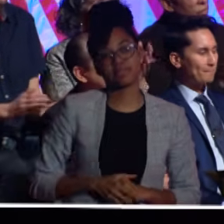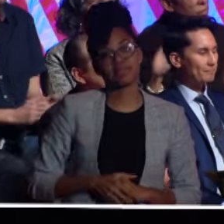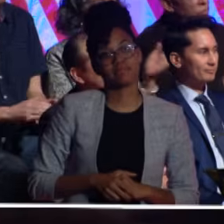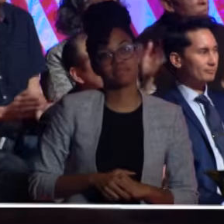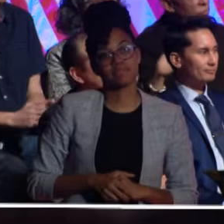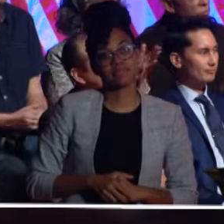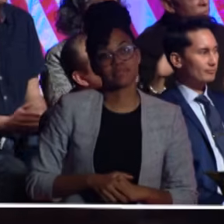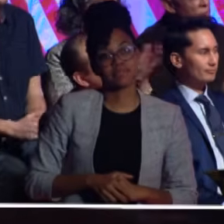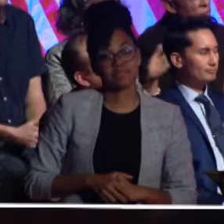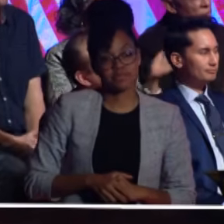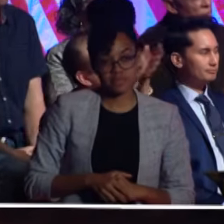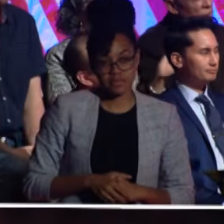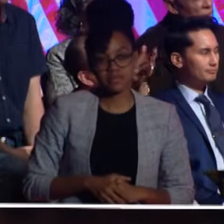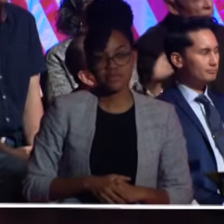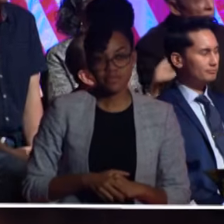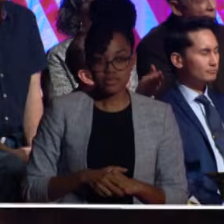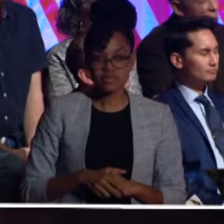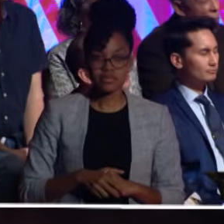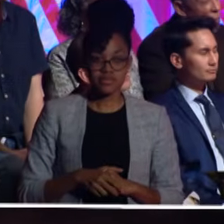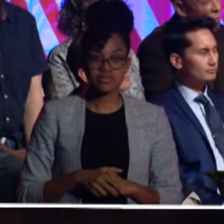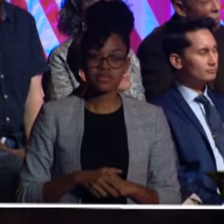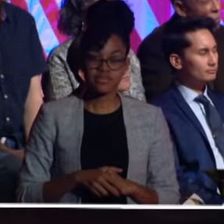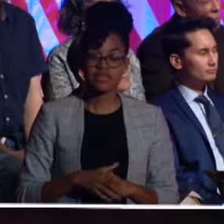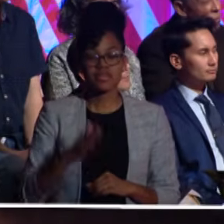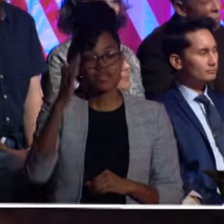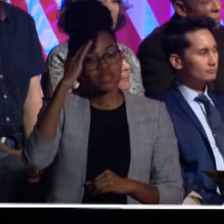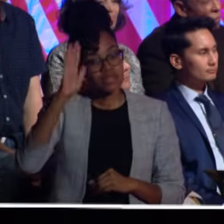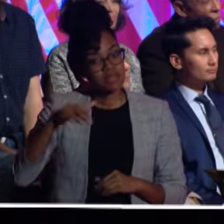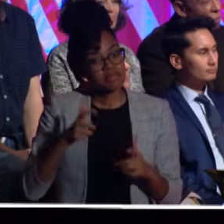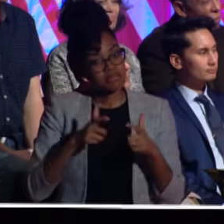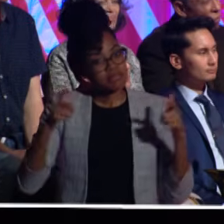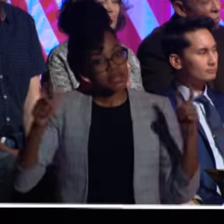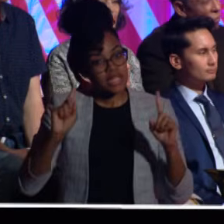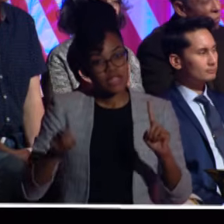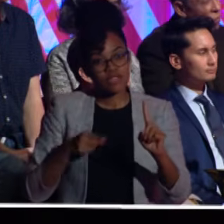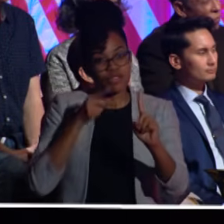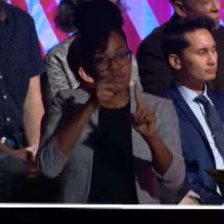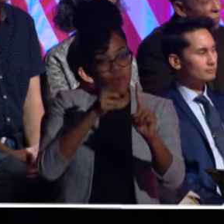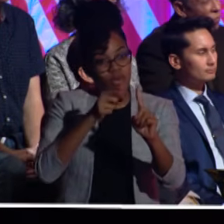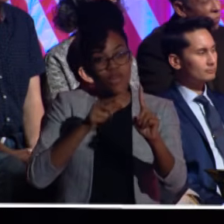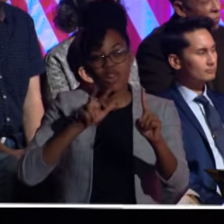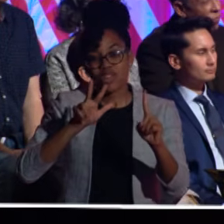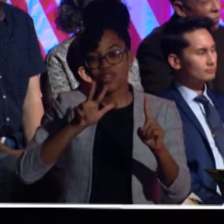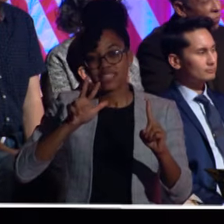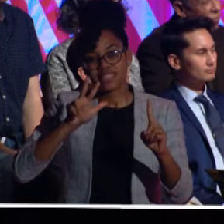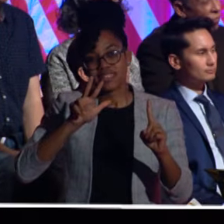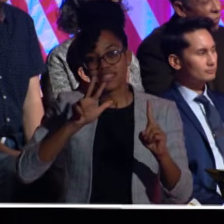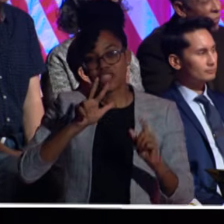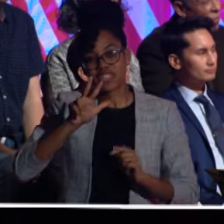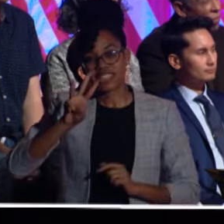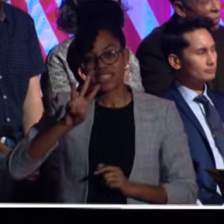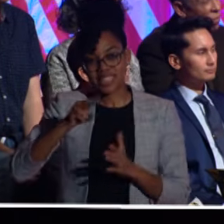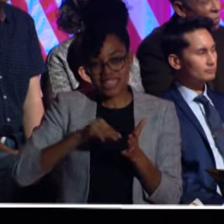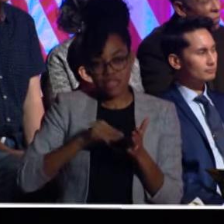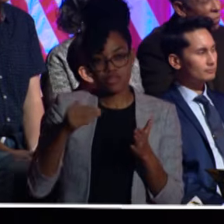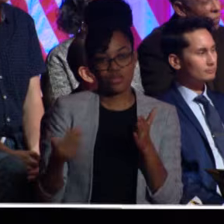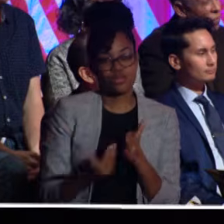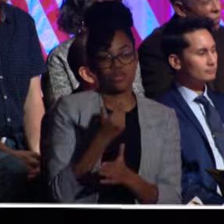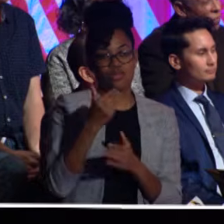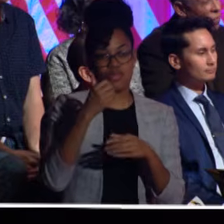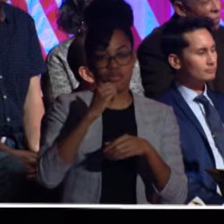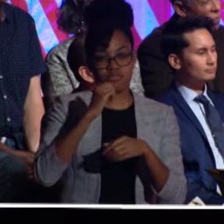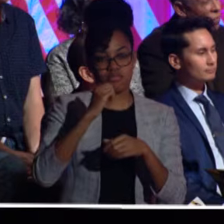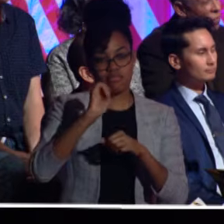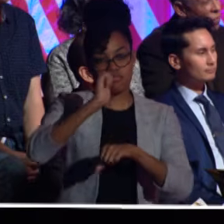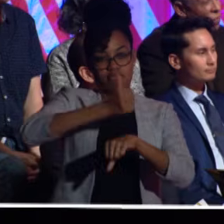I also said that we won't reach our ambitious housing goals, that's 36,000 new units by 2025,